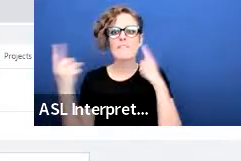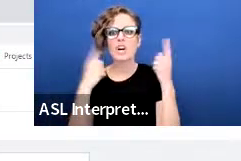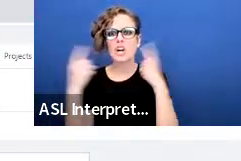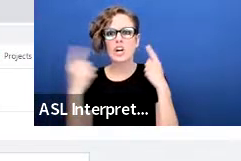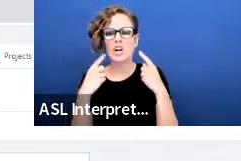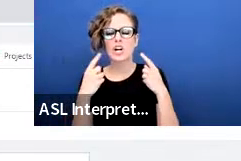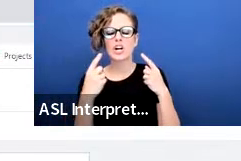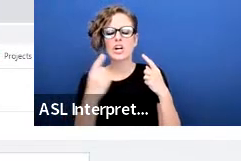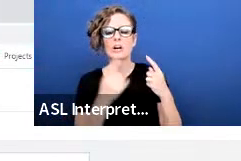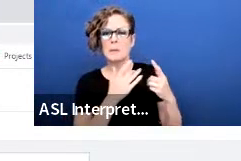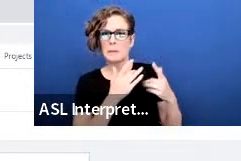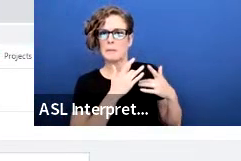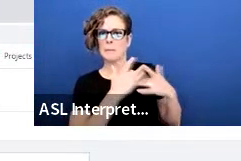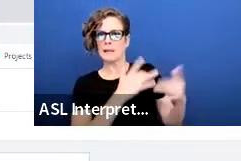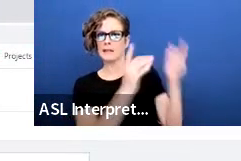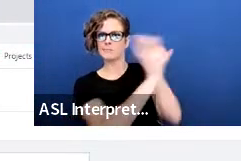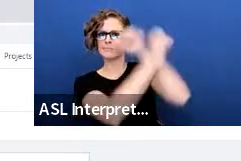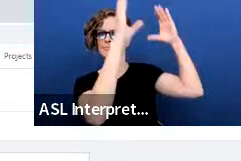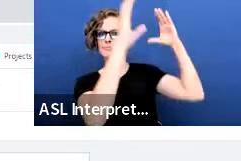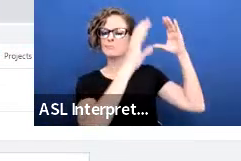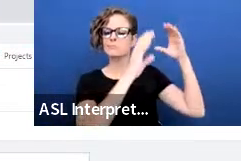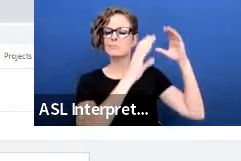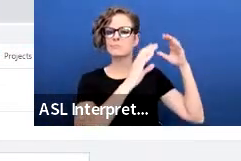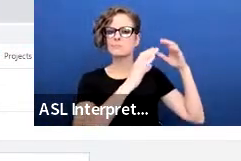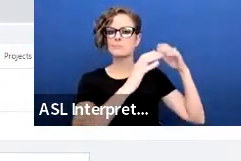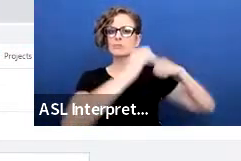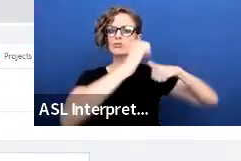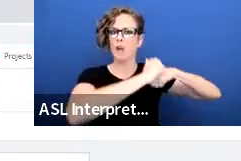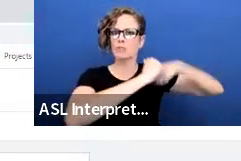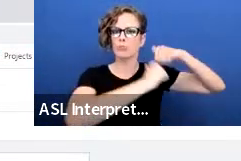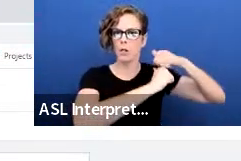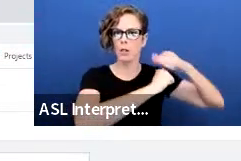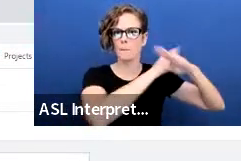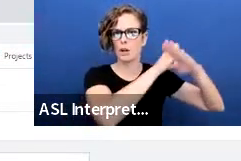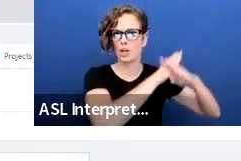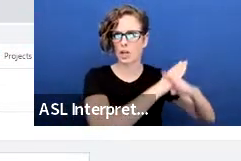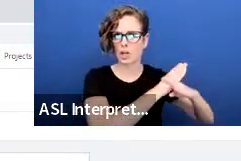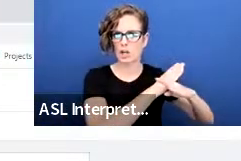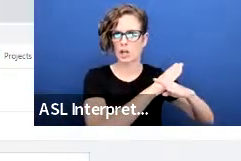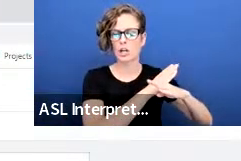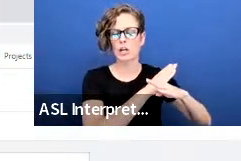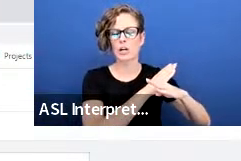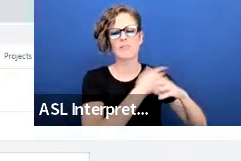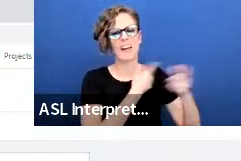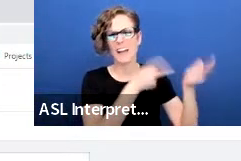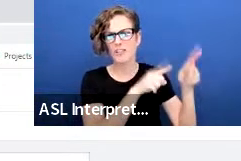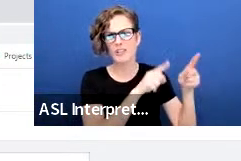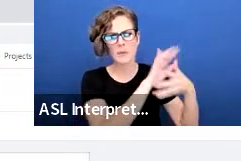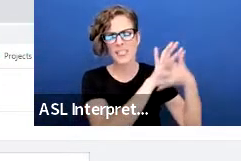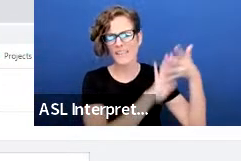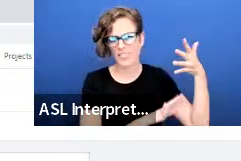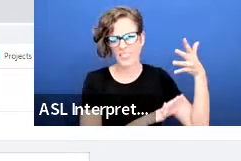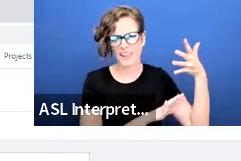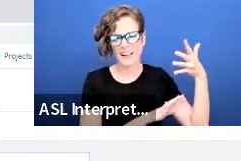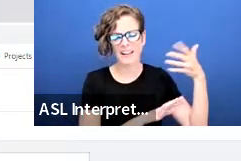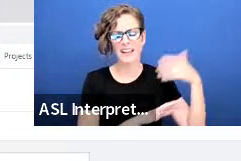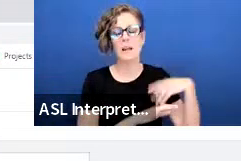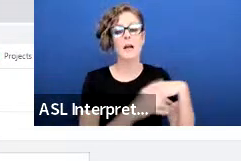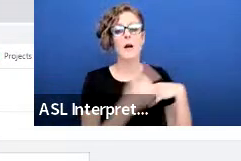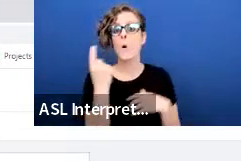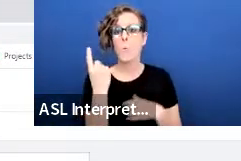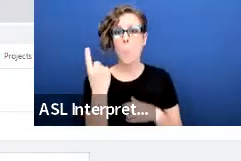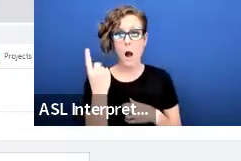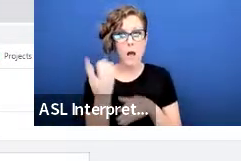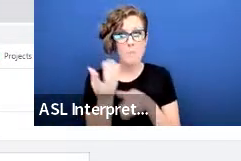traditionally what we think of as structural. I largely agree with. I think what's missing for